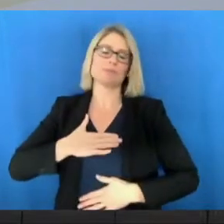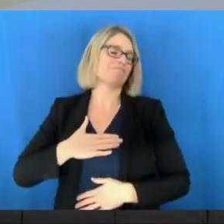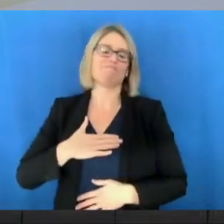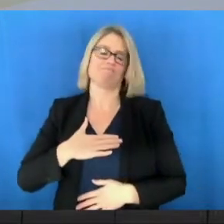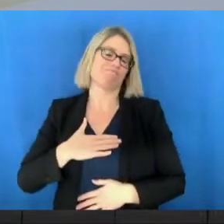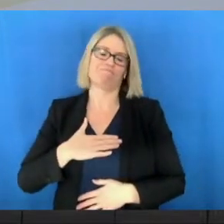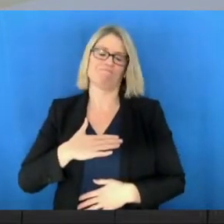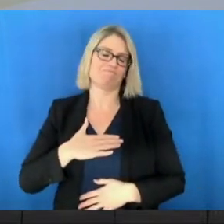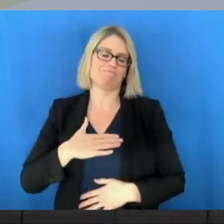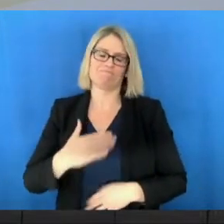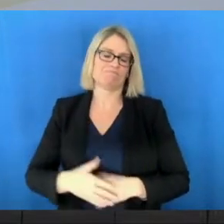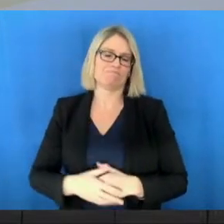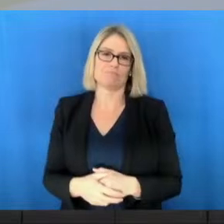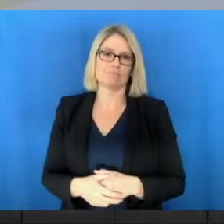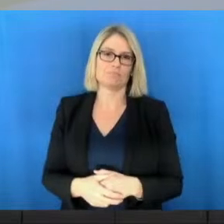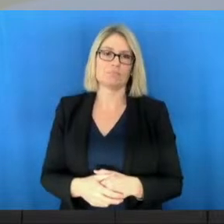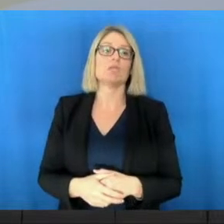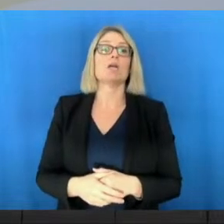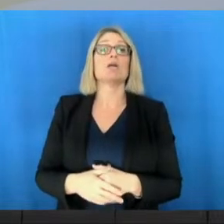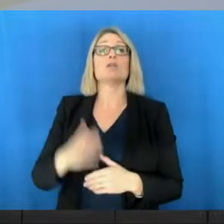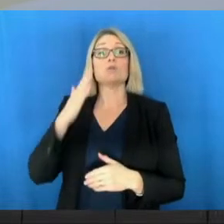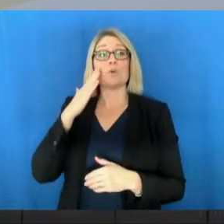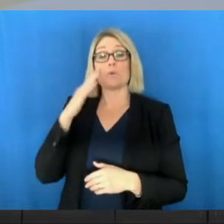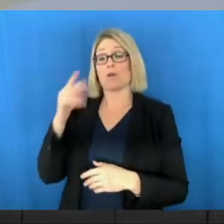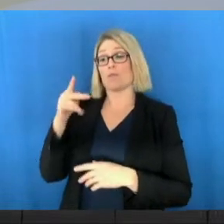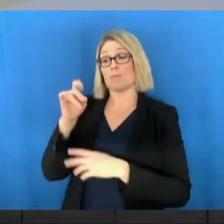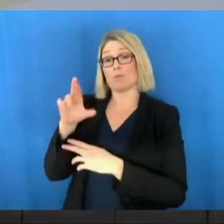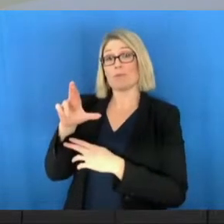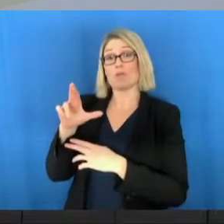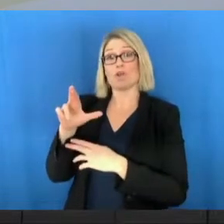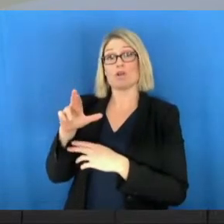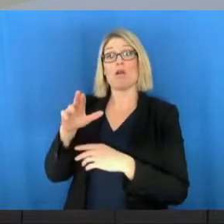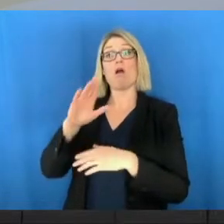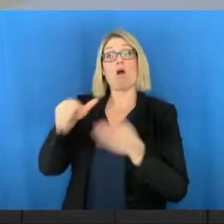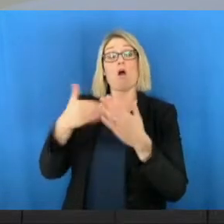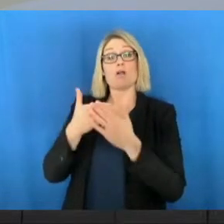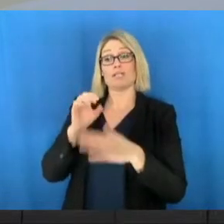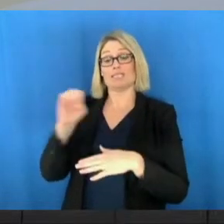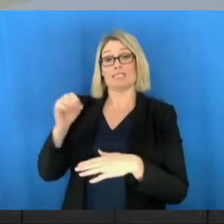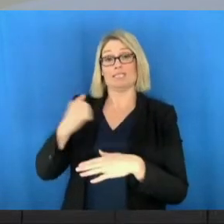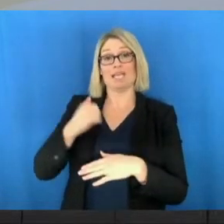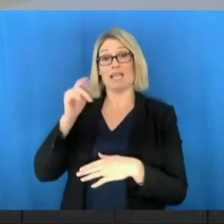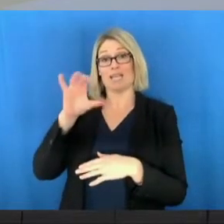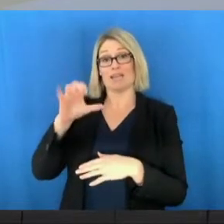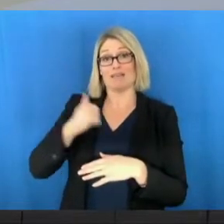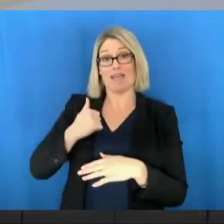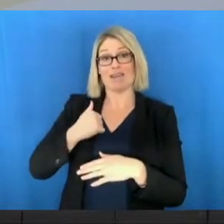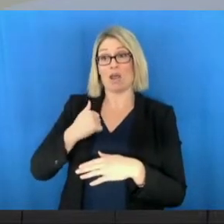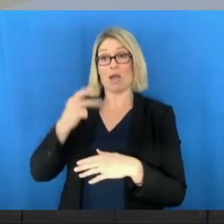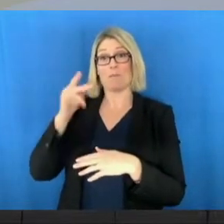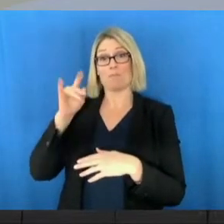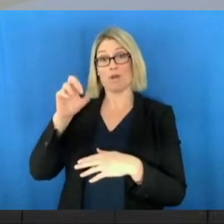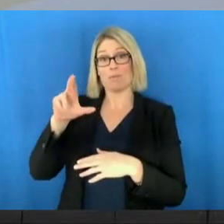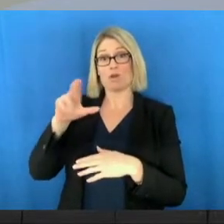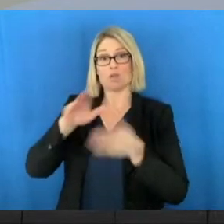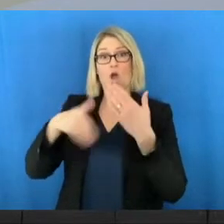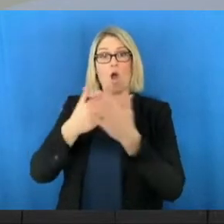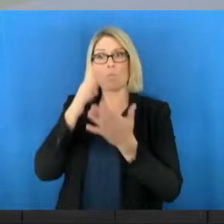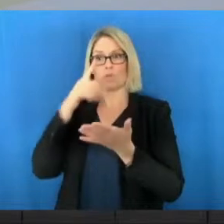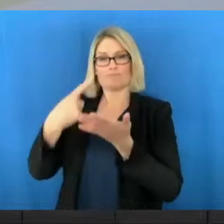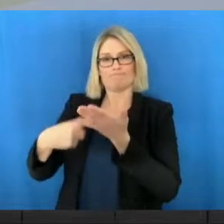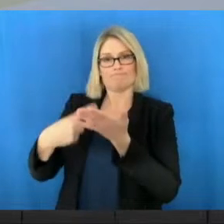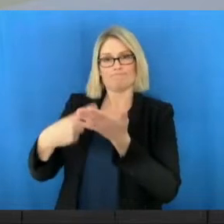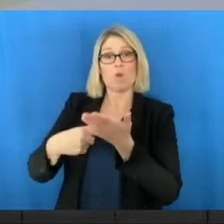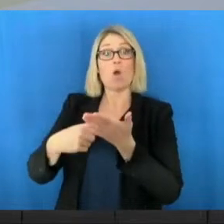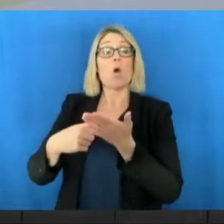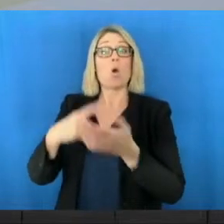asked, and the premiers in Atlantic Canada will be having discussions about when the Atlantic bubble